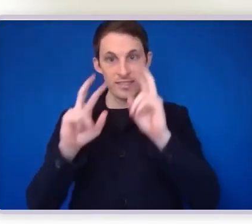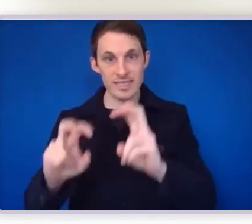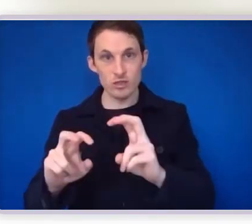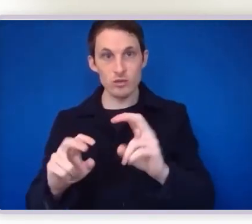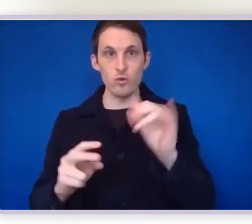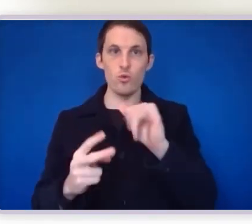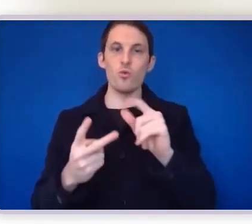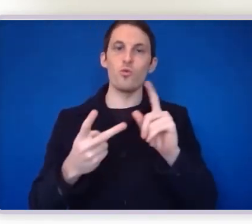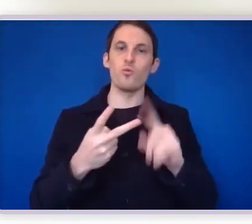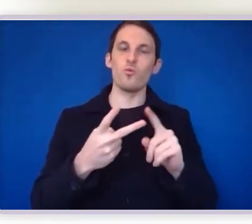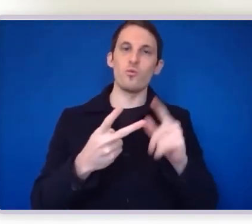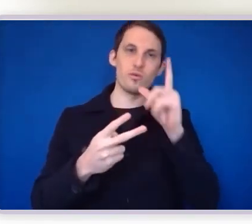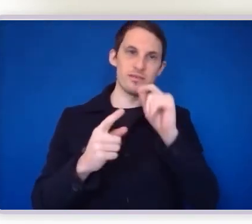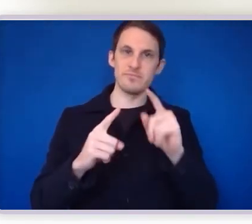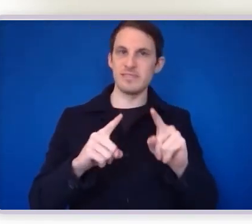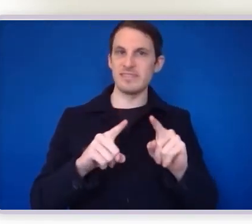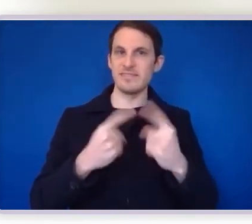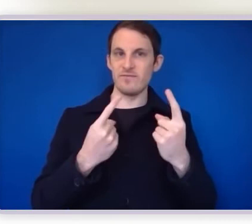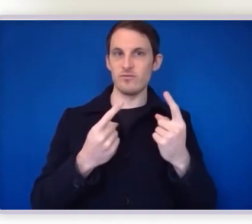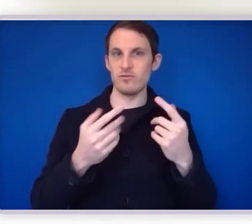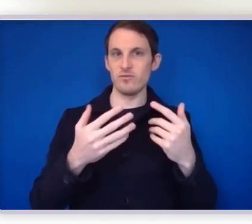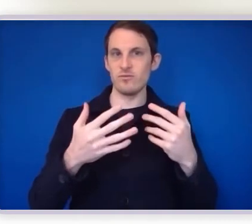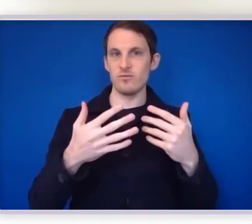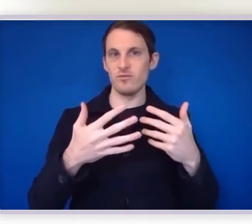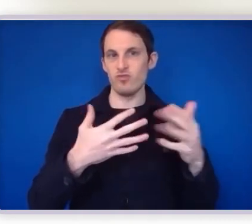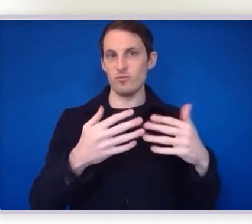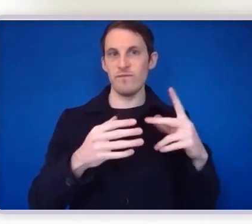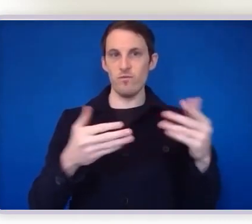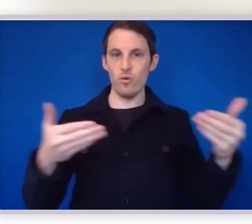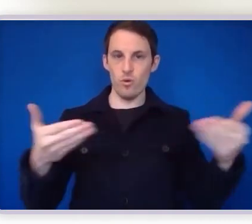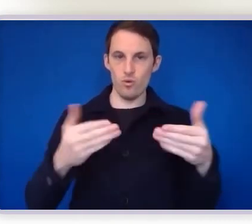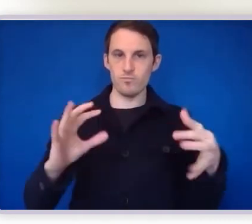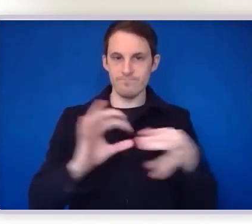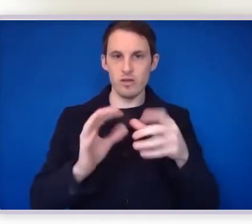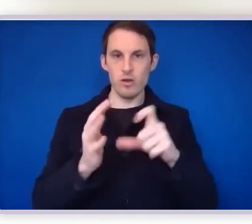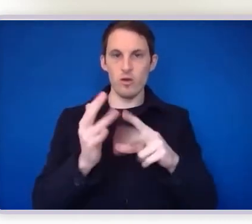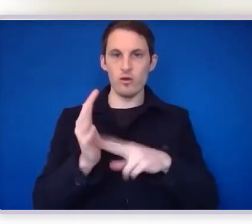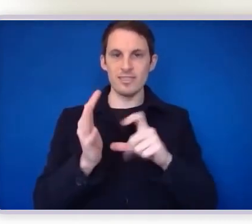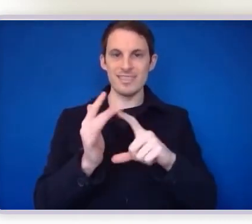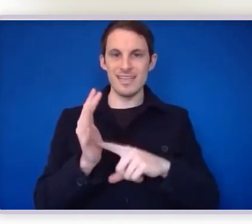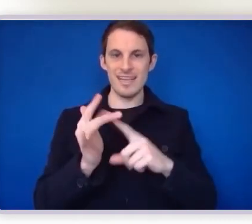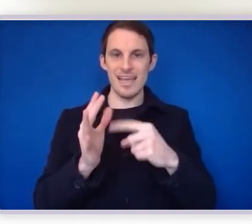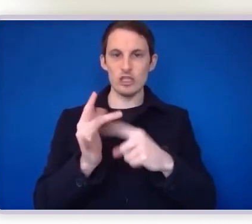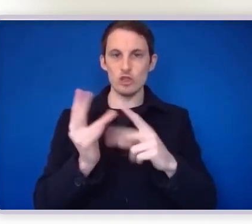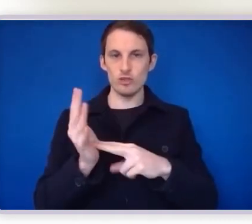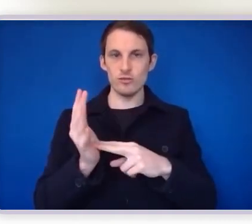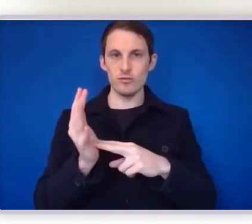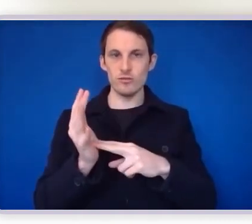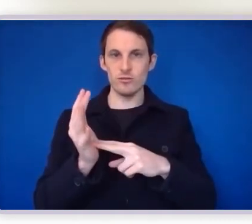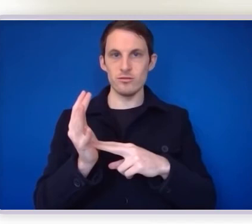into different forms of conciliation. Now, we don't enter into conciliation lightly. I fully recognise